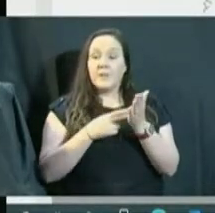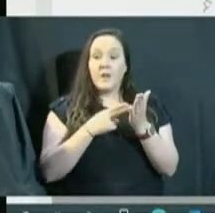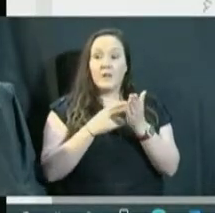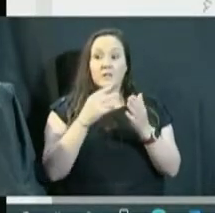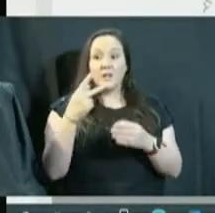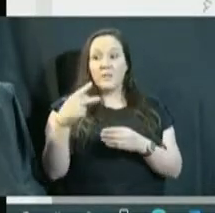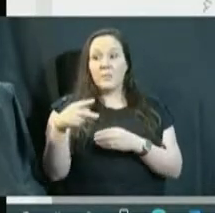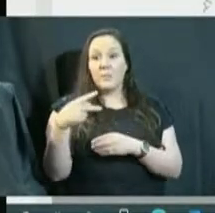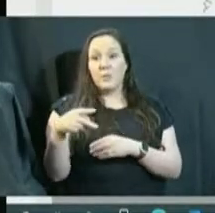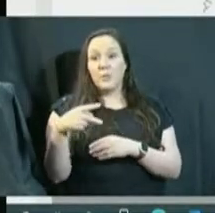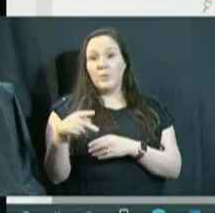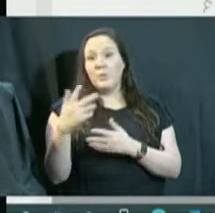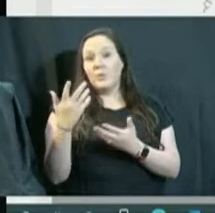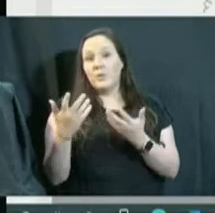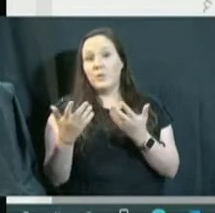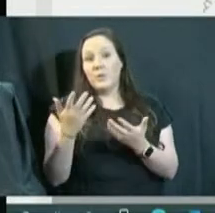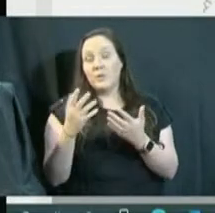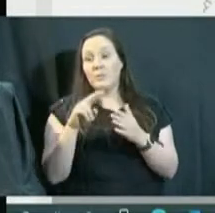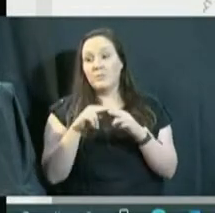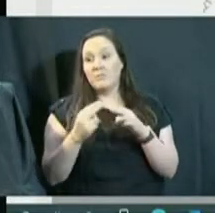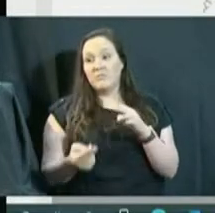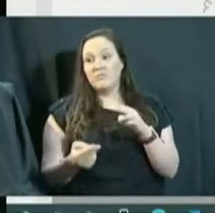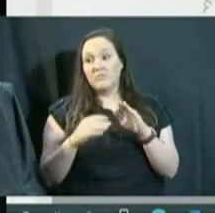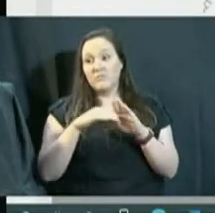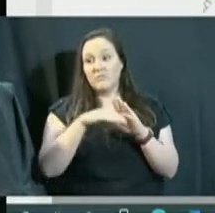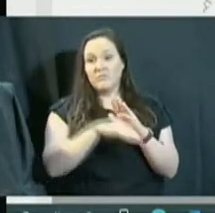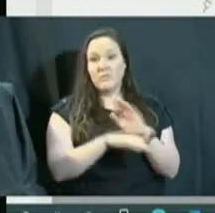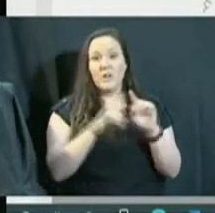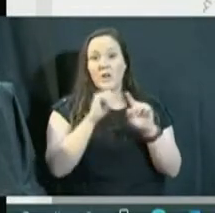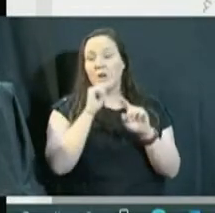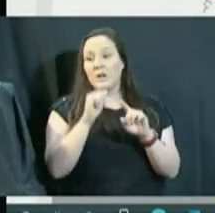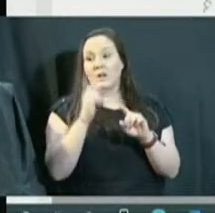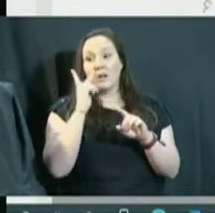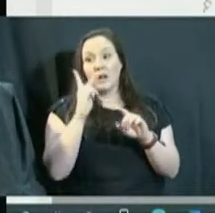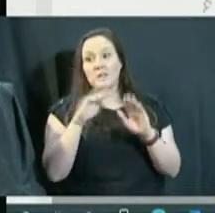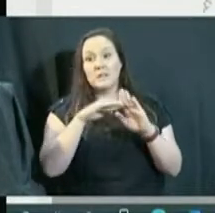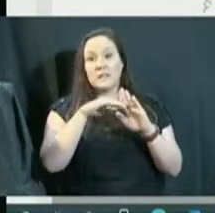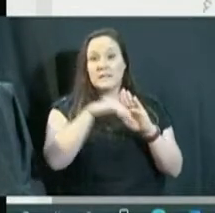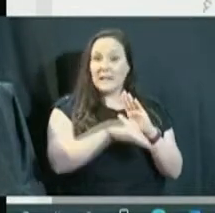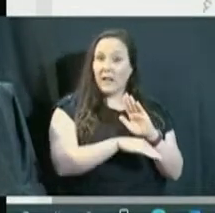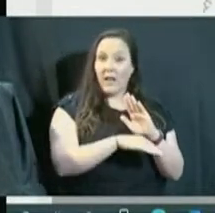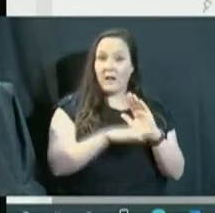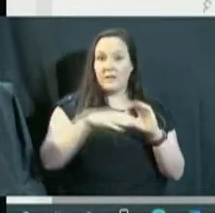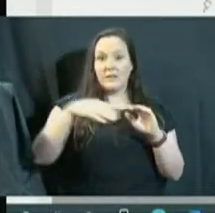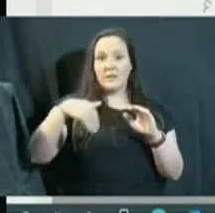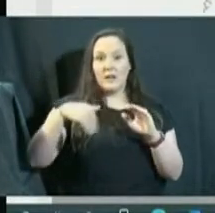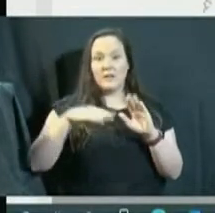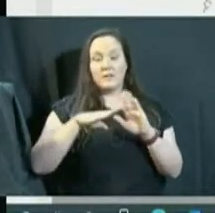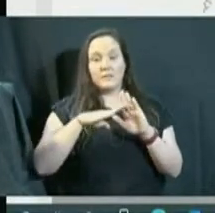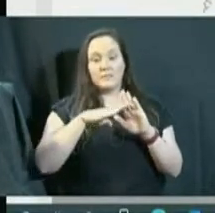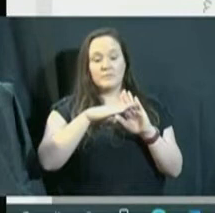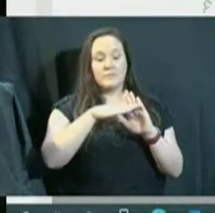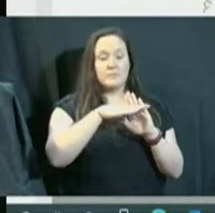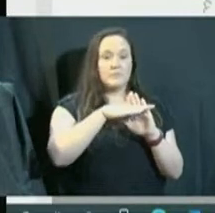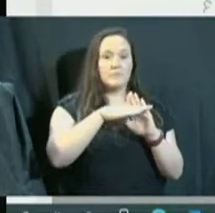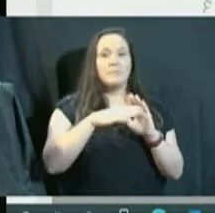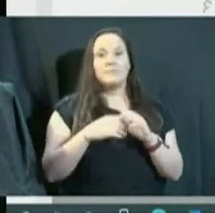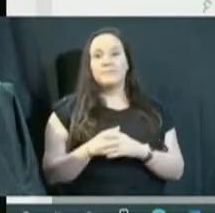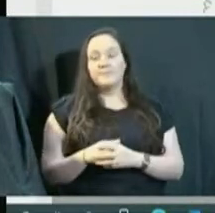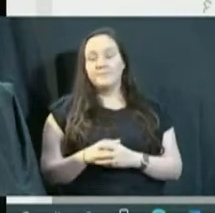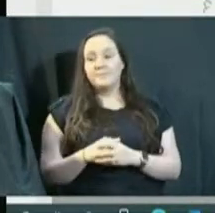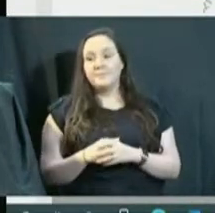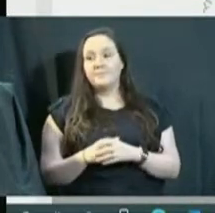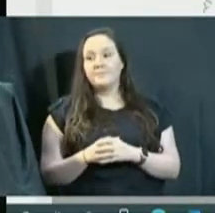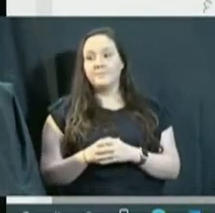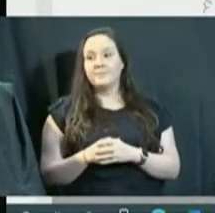purple may have even dropped a bit, but we're not seeing any dropping in the ICU portion of that, at least not yet. And